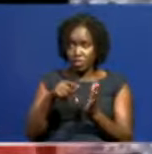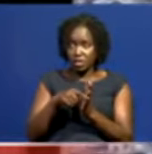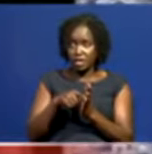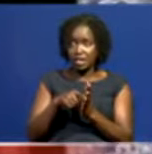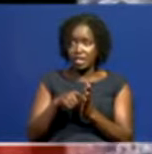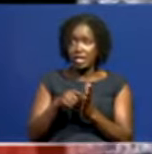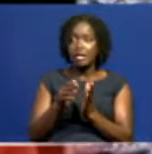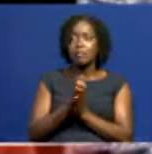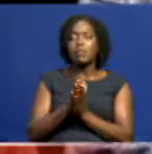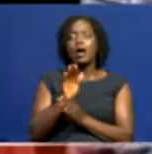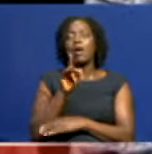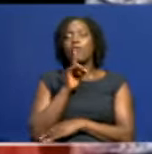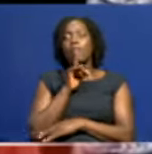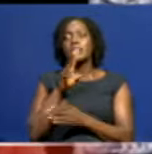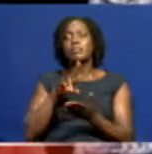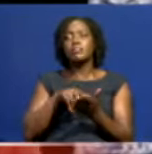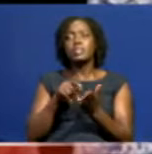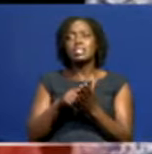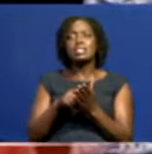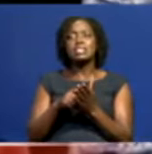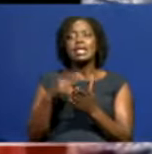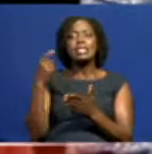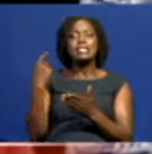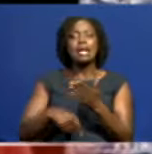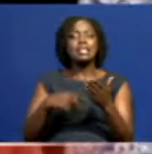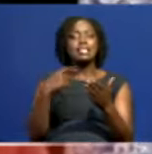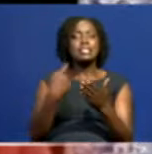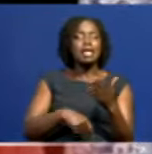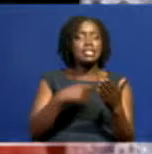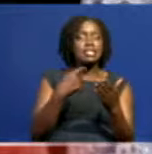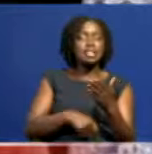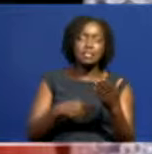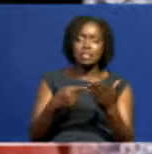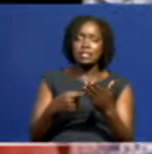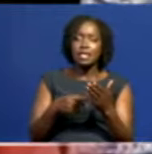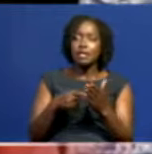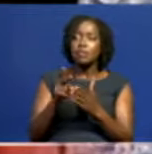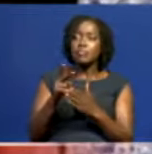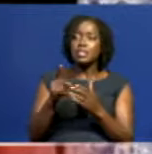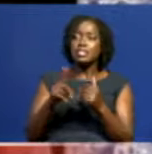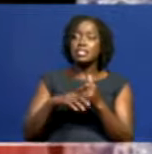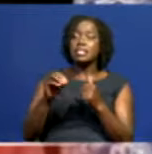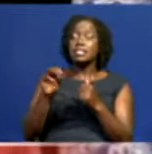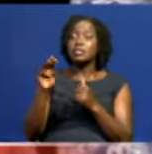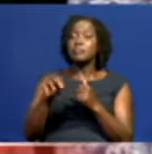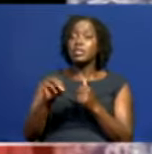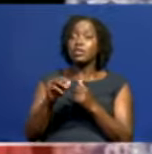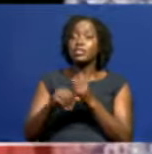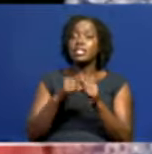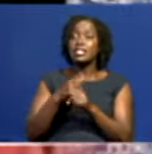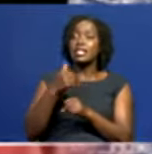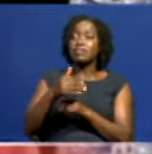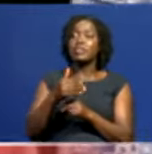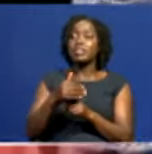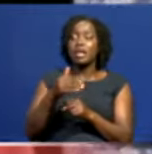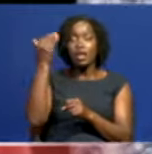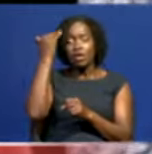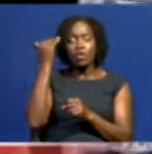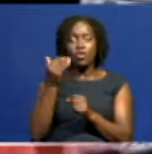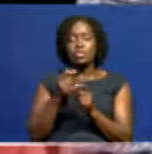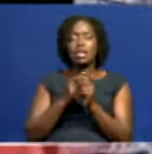being quiet, this project is costing taxpayers 600 million shillings every year. Because the court award has an interest amount